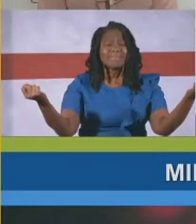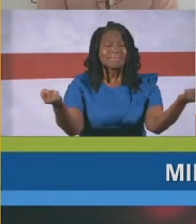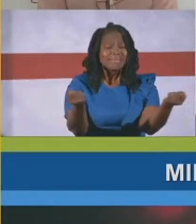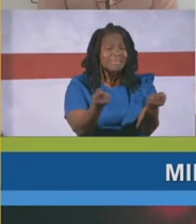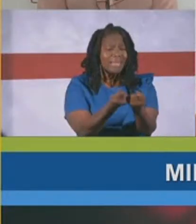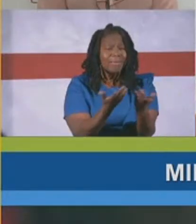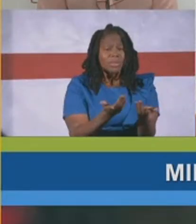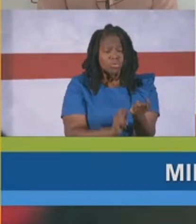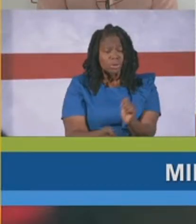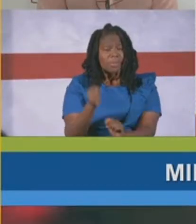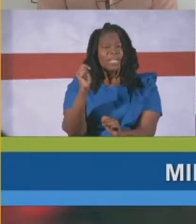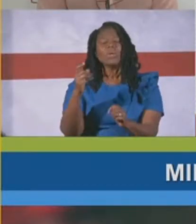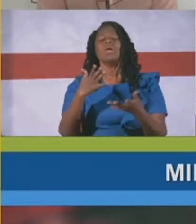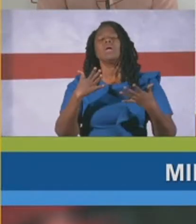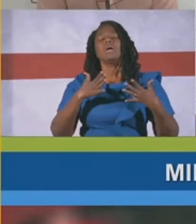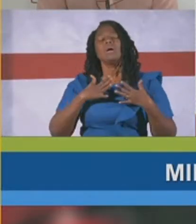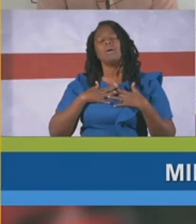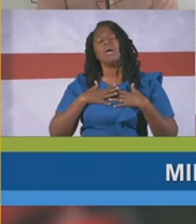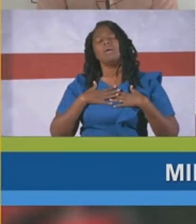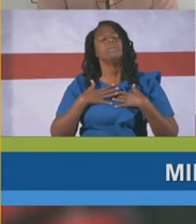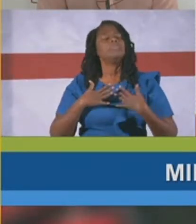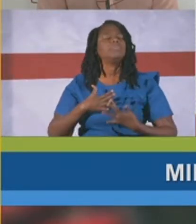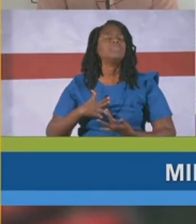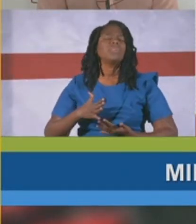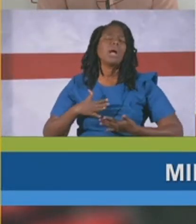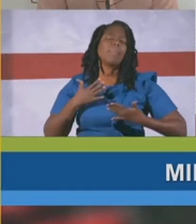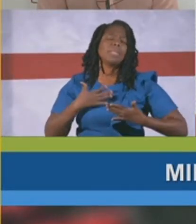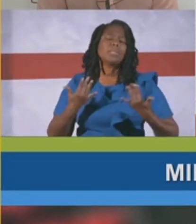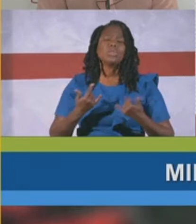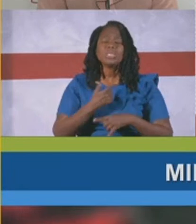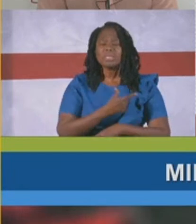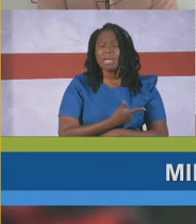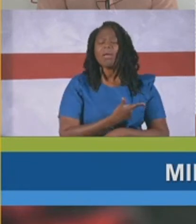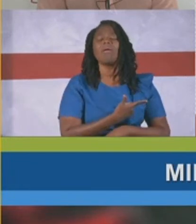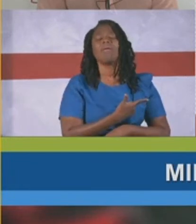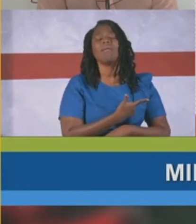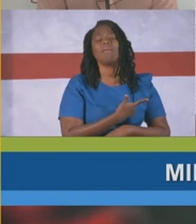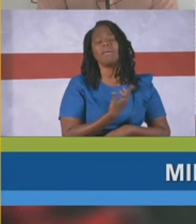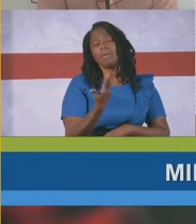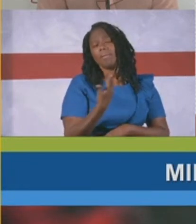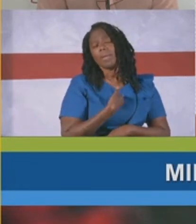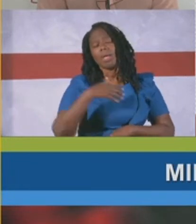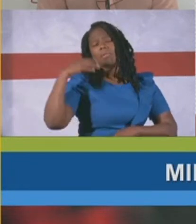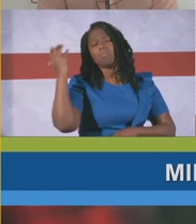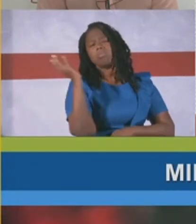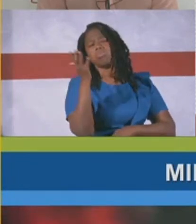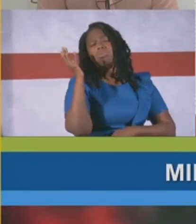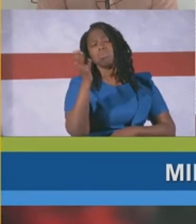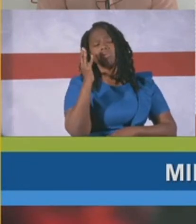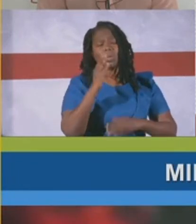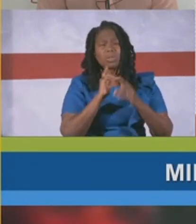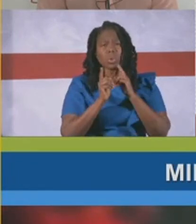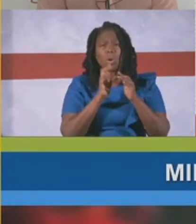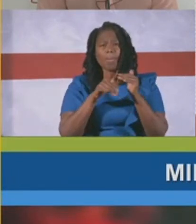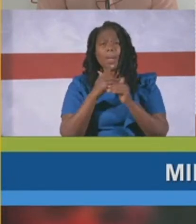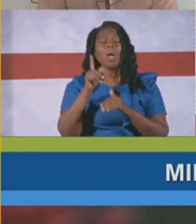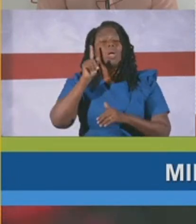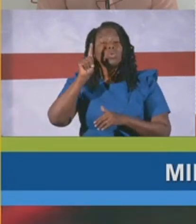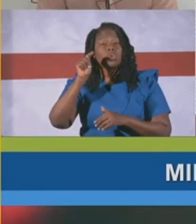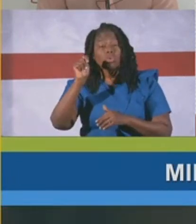It's my pleasure today to deliver some words on tuberculosis